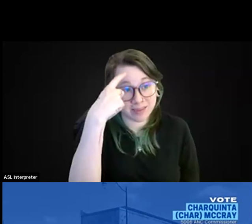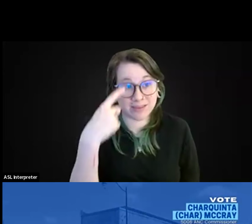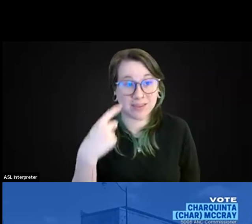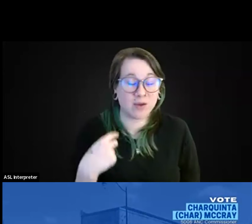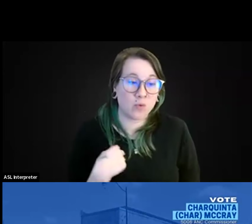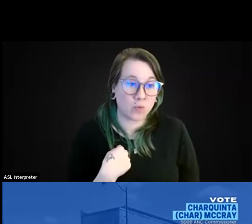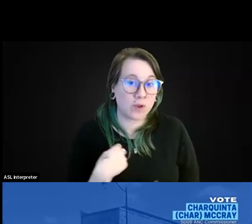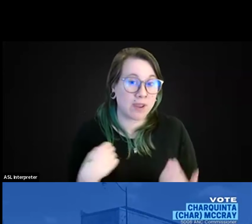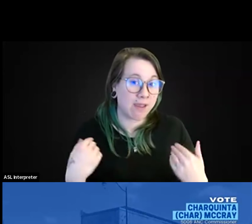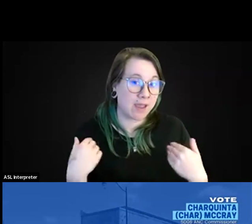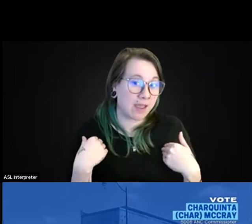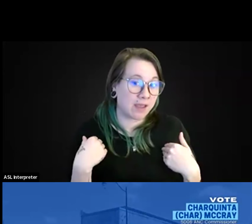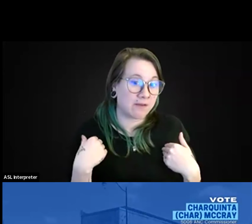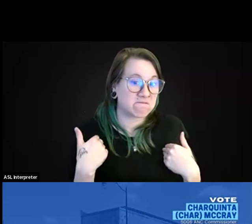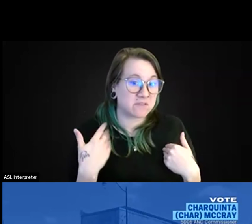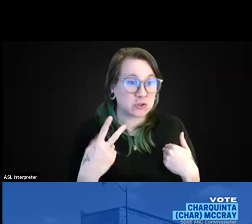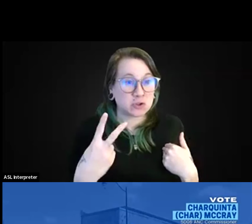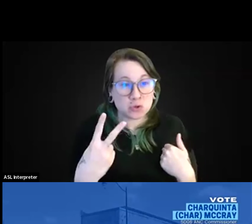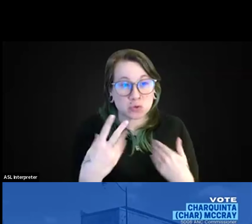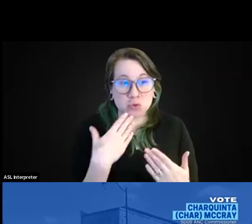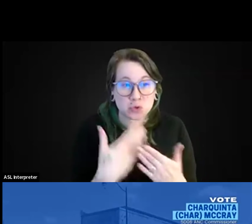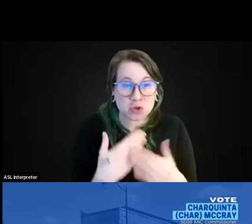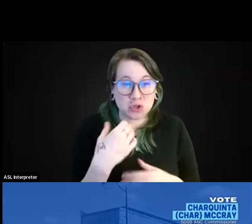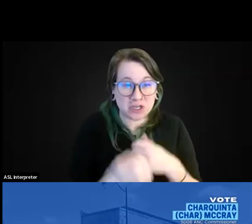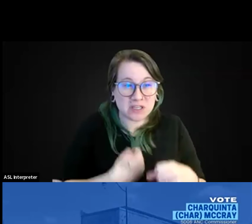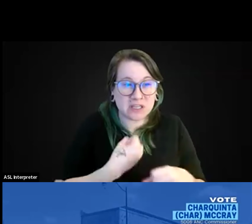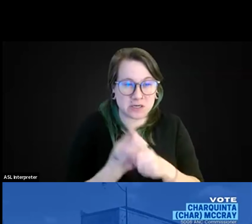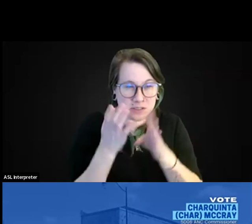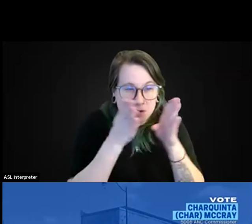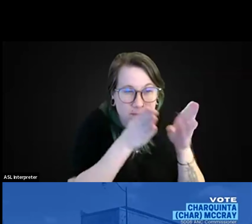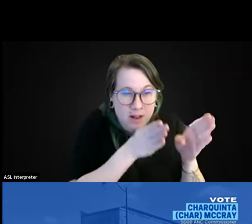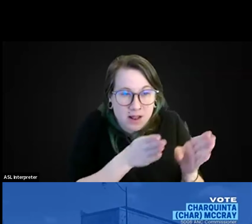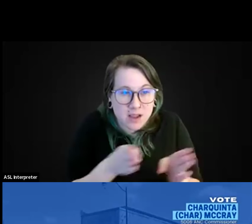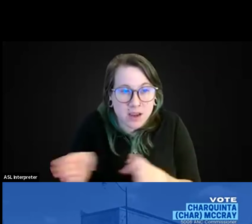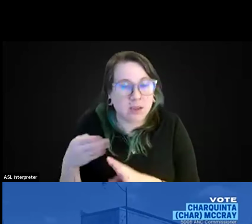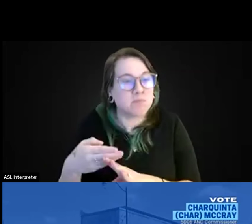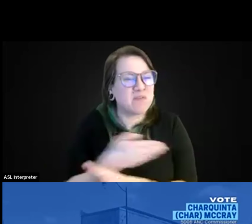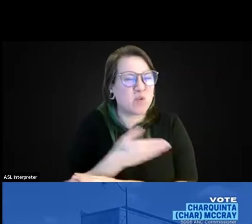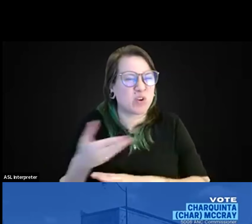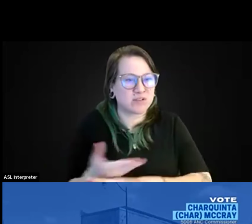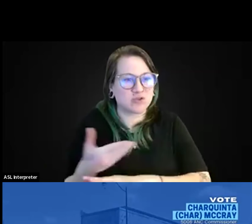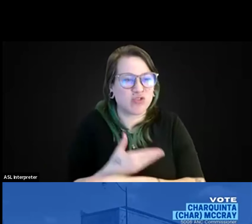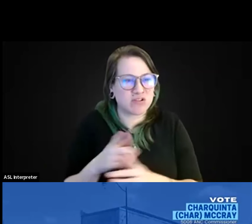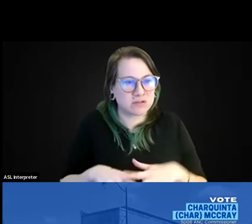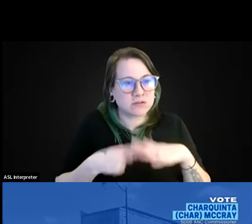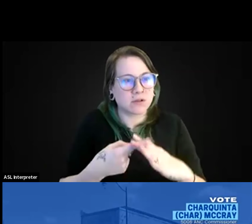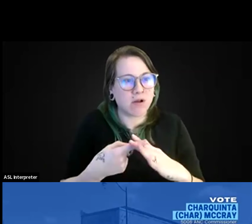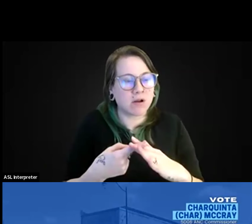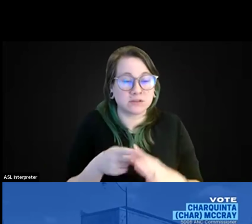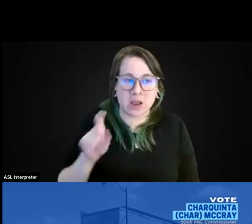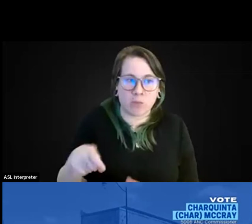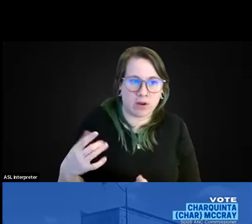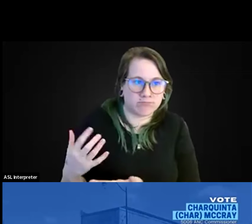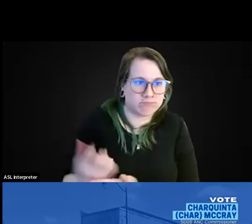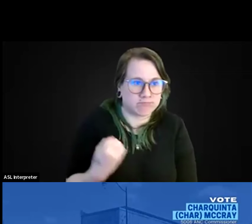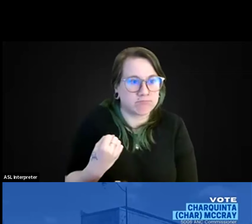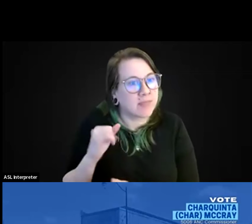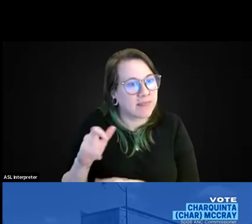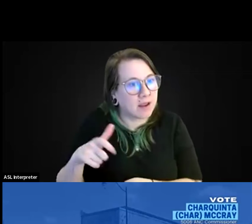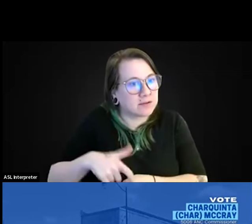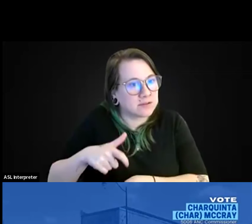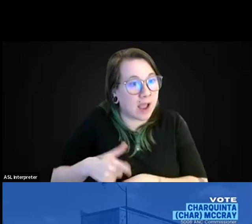have 2 good years of planning before construction begins, and we should be using our time to make